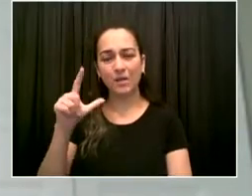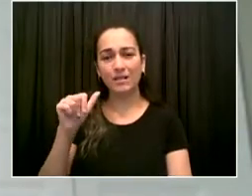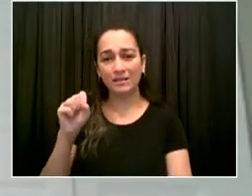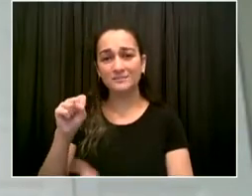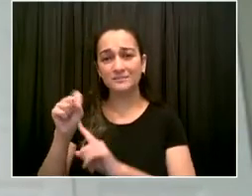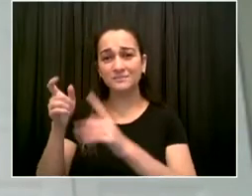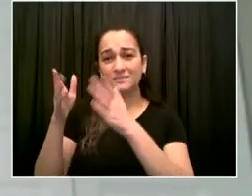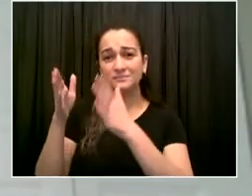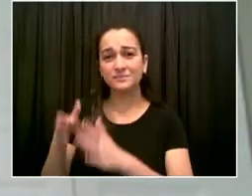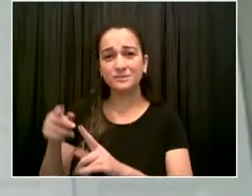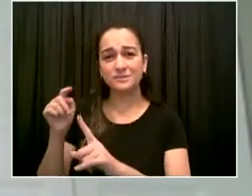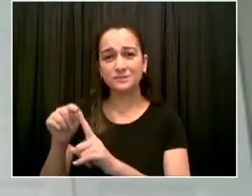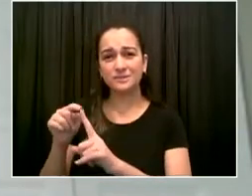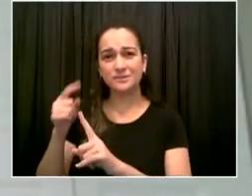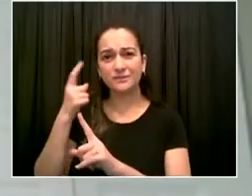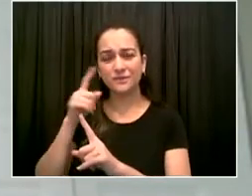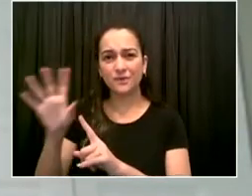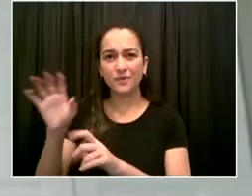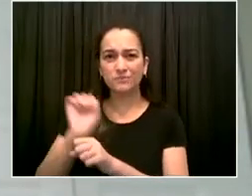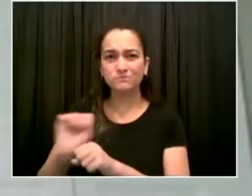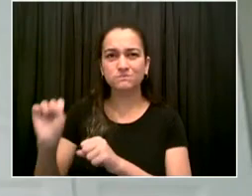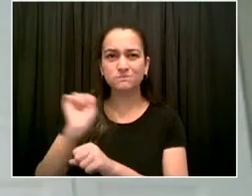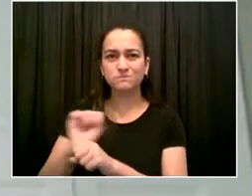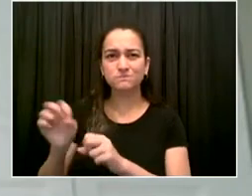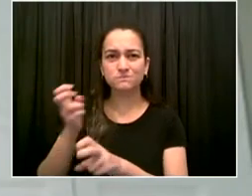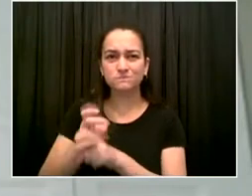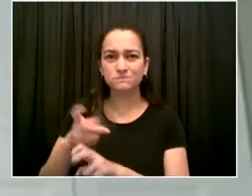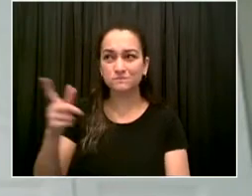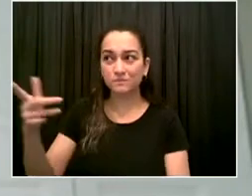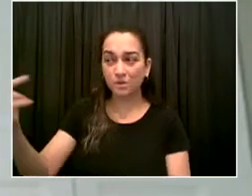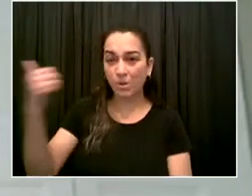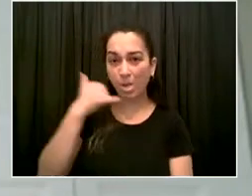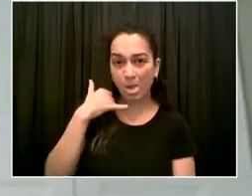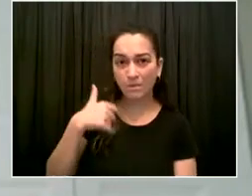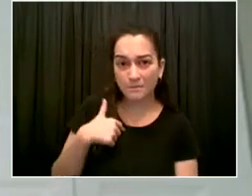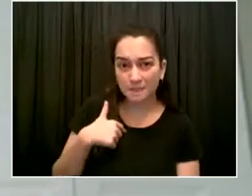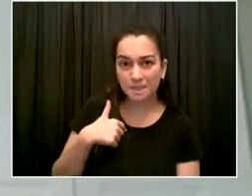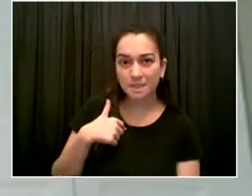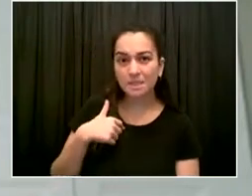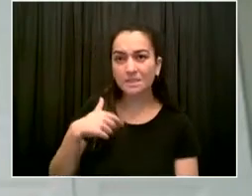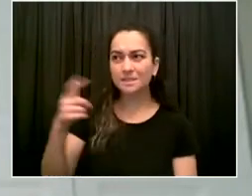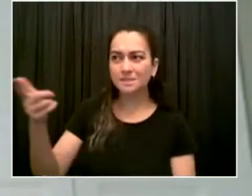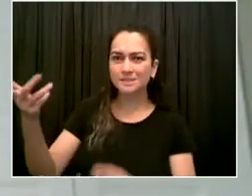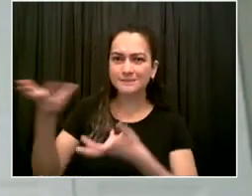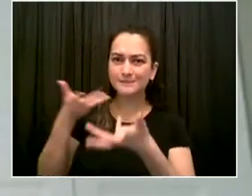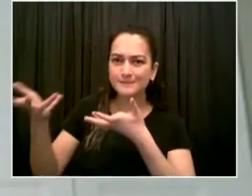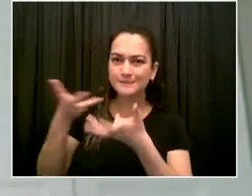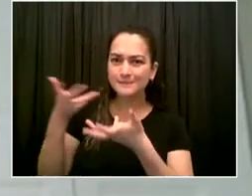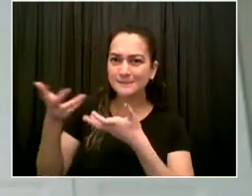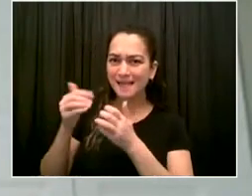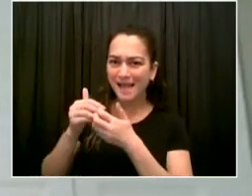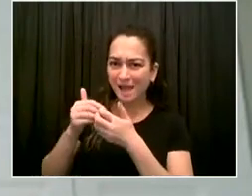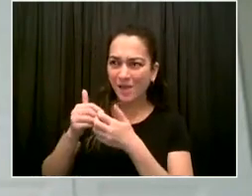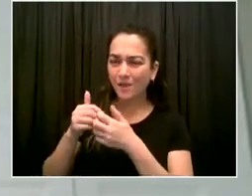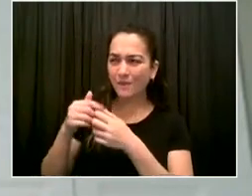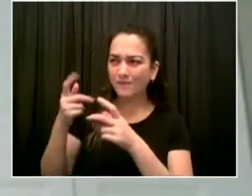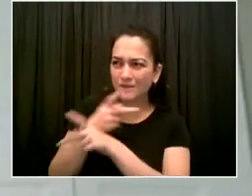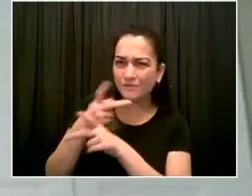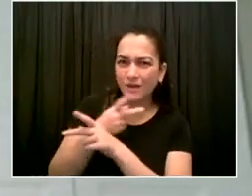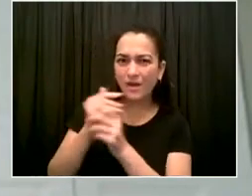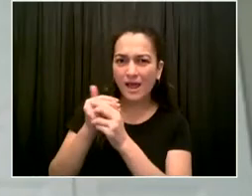I called you, there was no hesitation. You thought it was an awesome idea, and you put it into place in a matter of, what is it, maybe 2 days